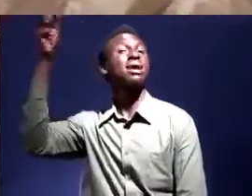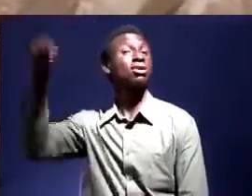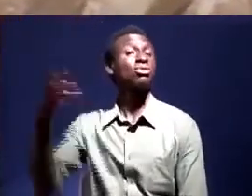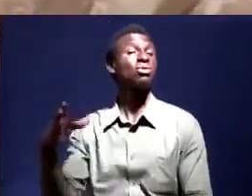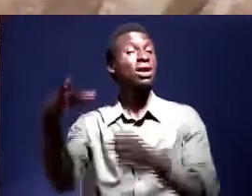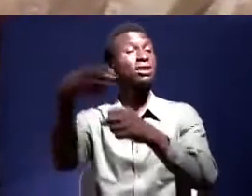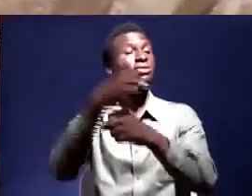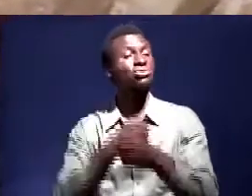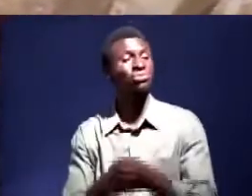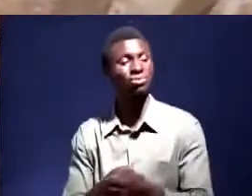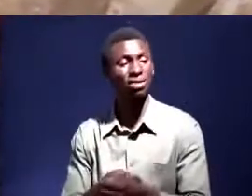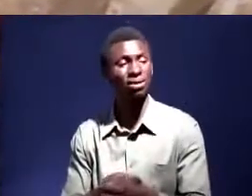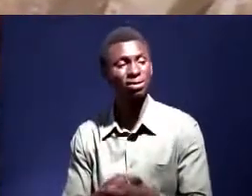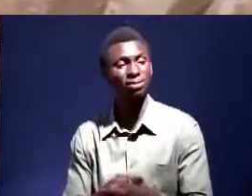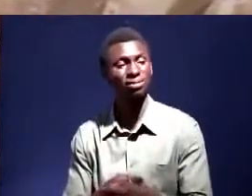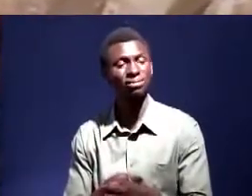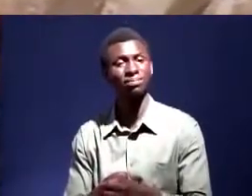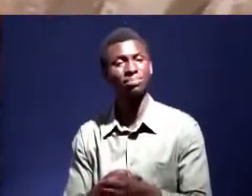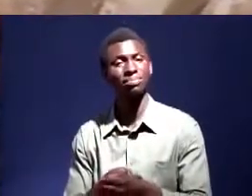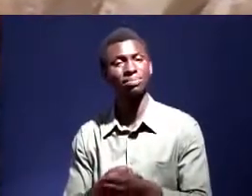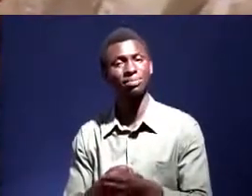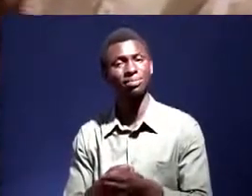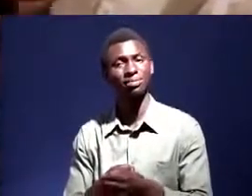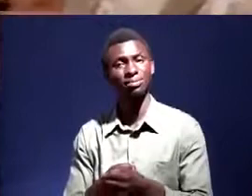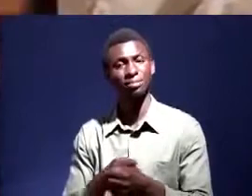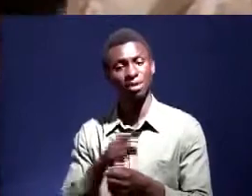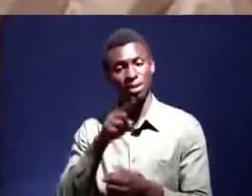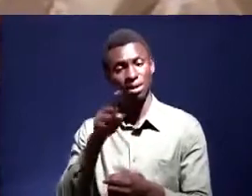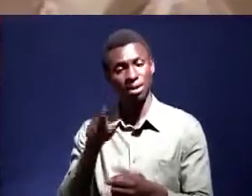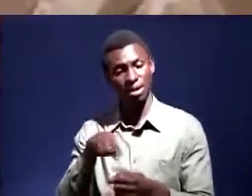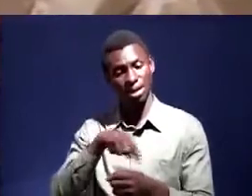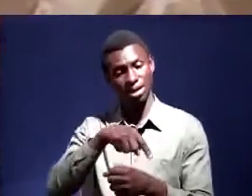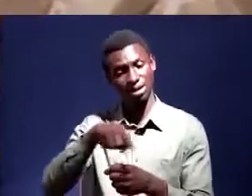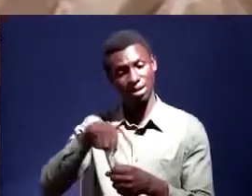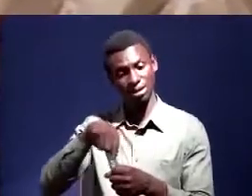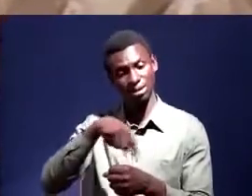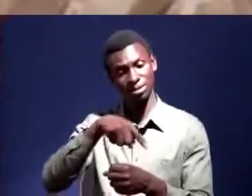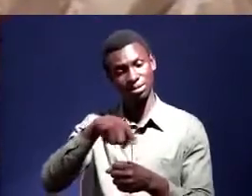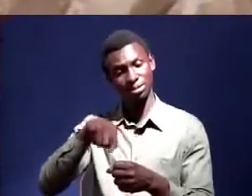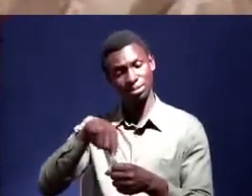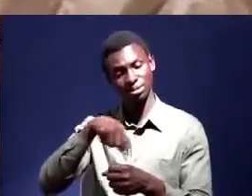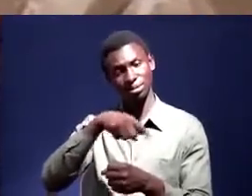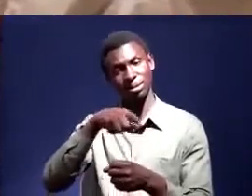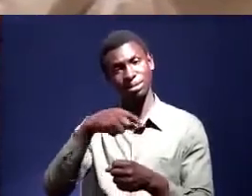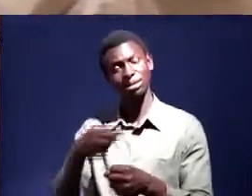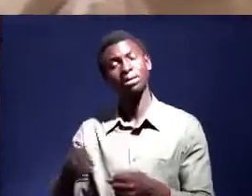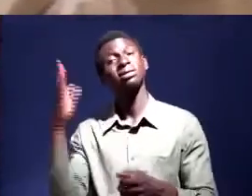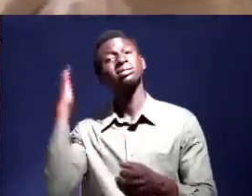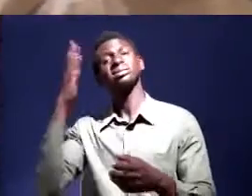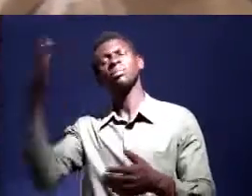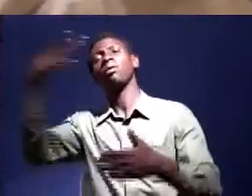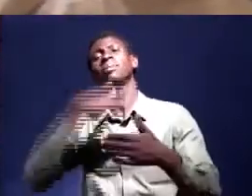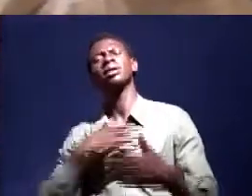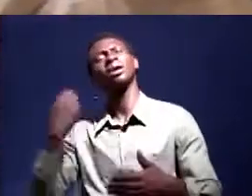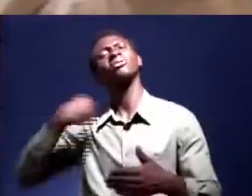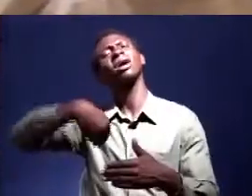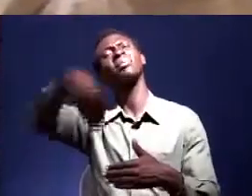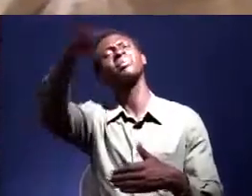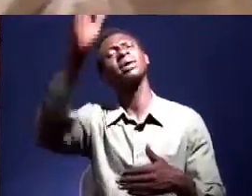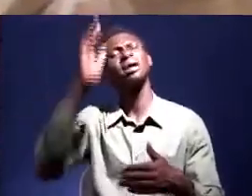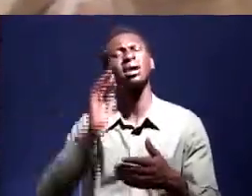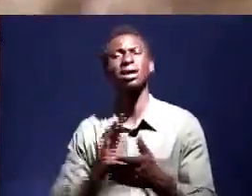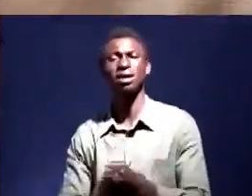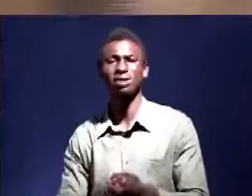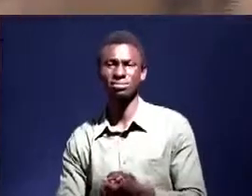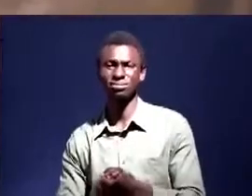alichukua kanda za mahubiri yetu akapeleka kwa Petro kuisikiliza. Peter developed brain cancer. Petro alikuwa na saratani ya ubongo.